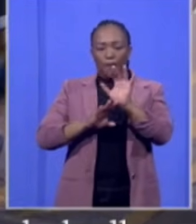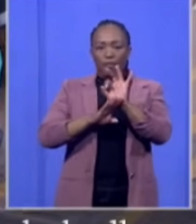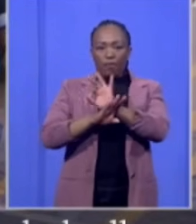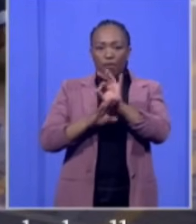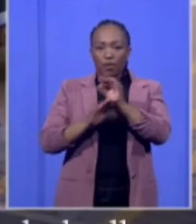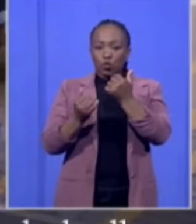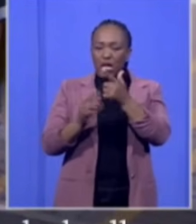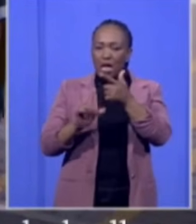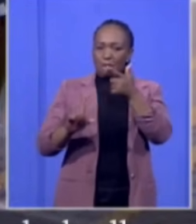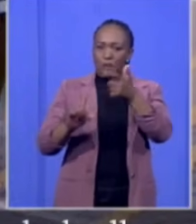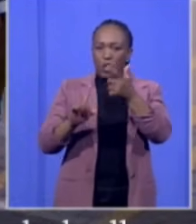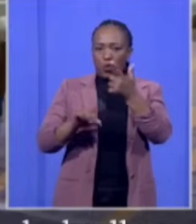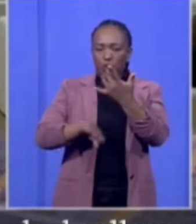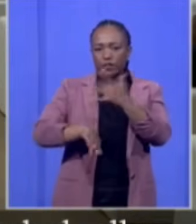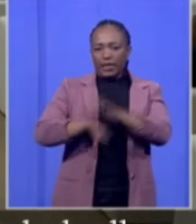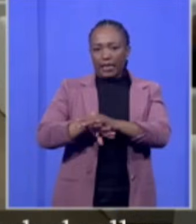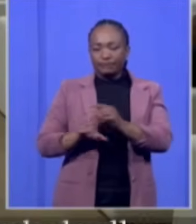ya kajeno.